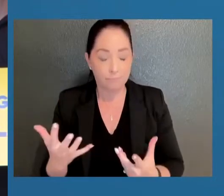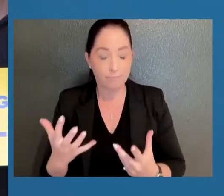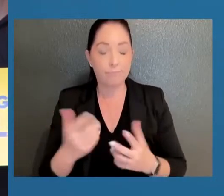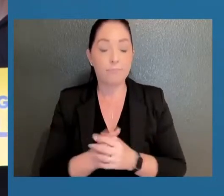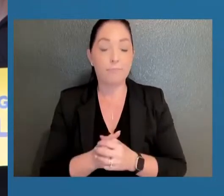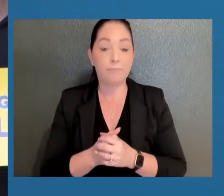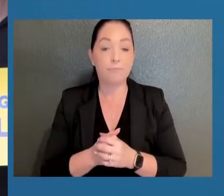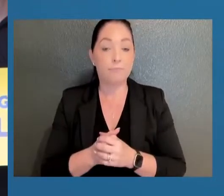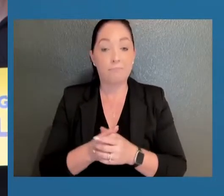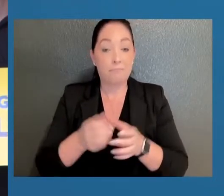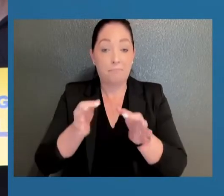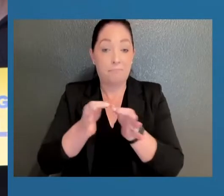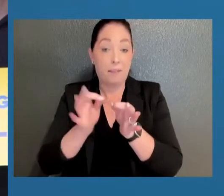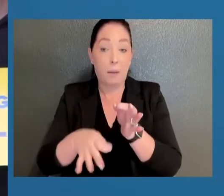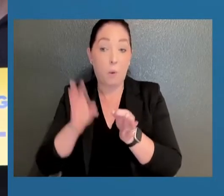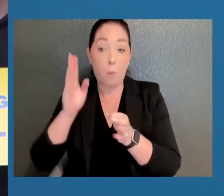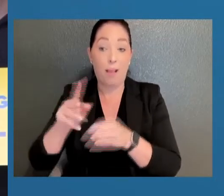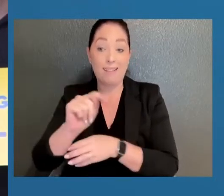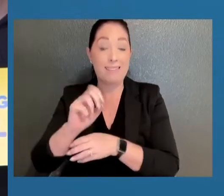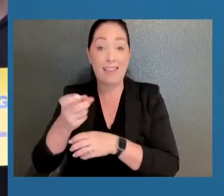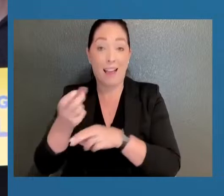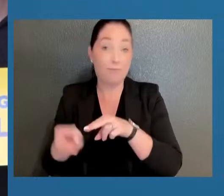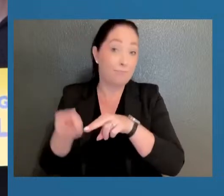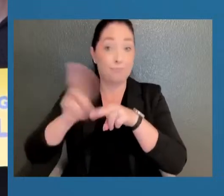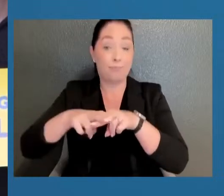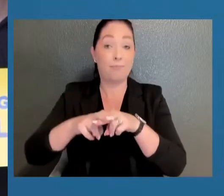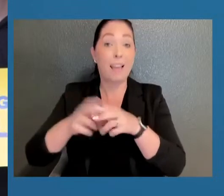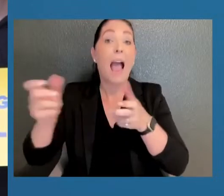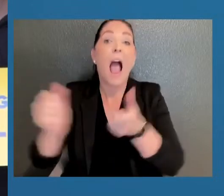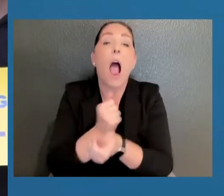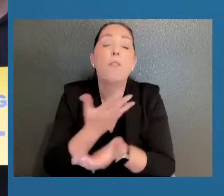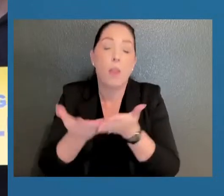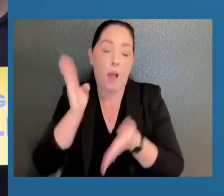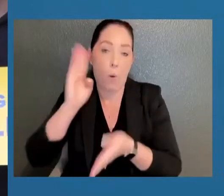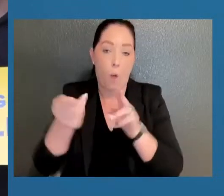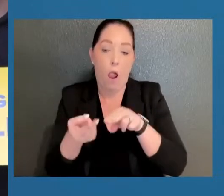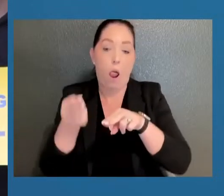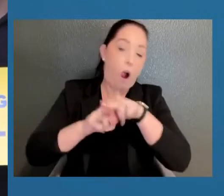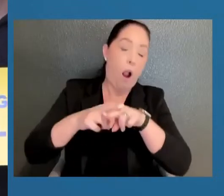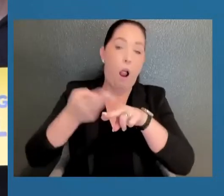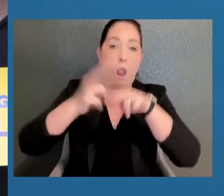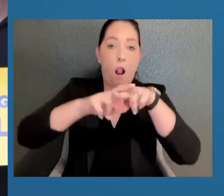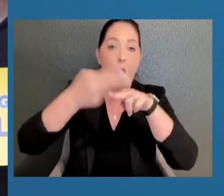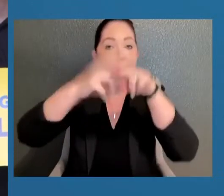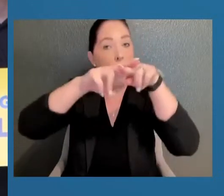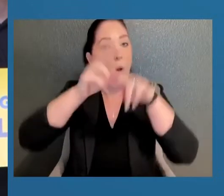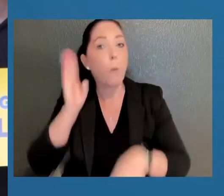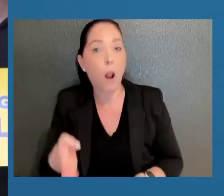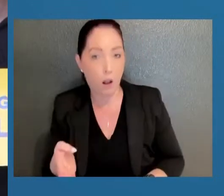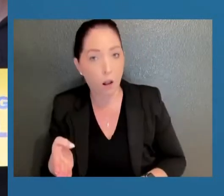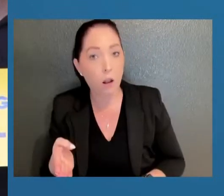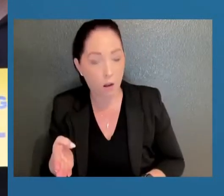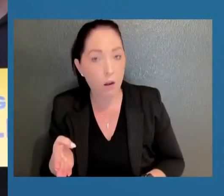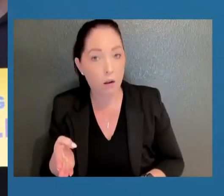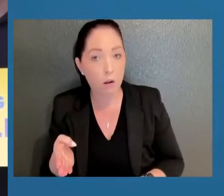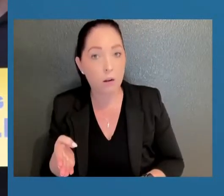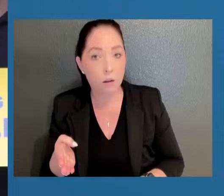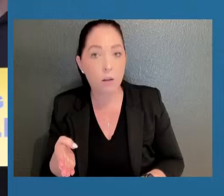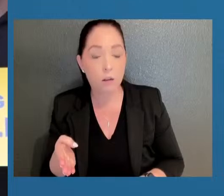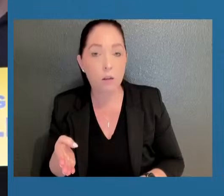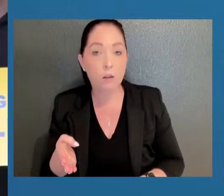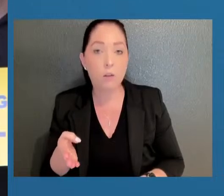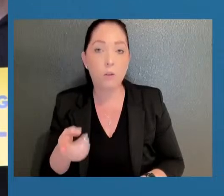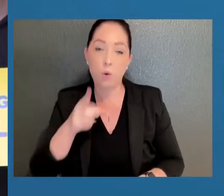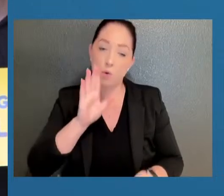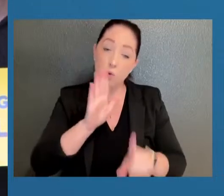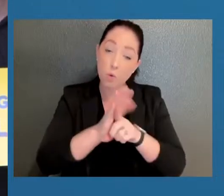plain and simply going to raise taxes on everything. The cost of everything is going to go up. Everything. And all the hard-earned work you do